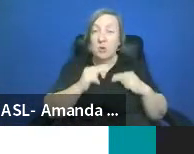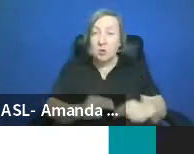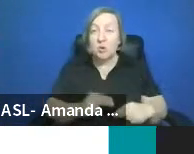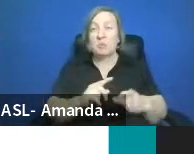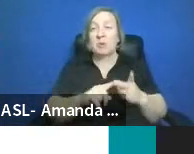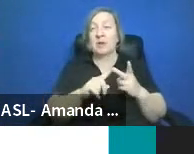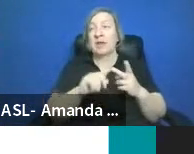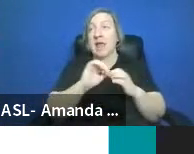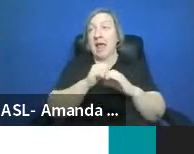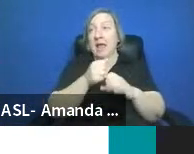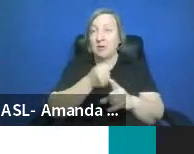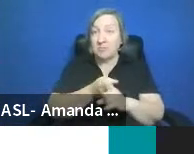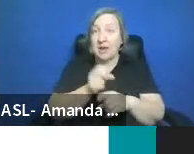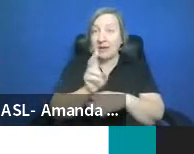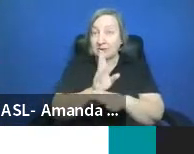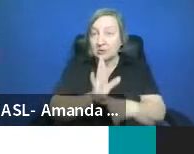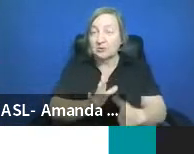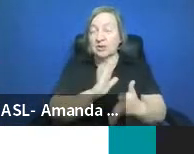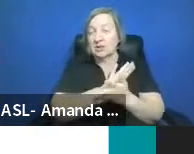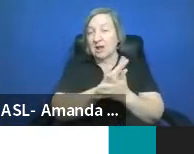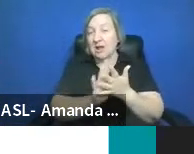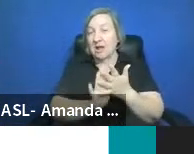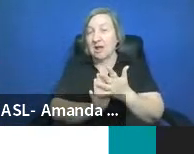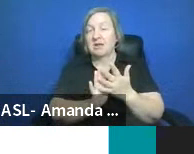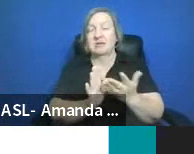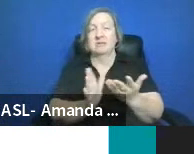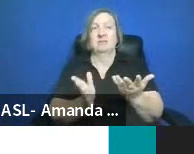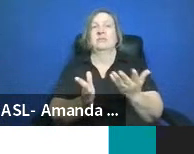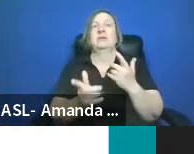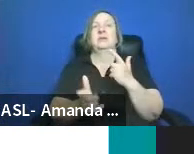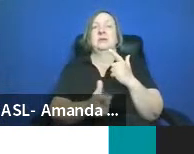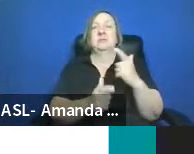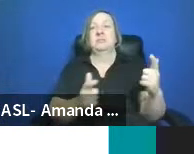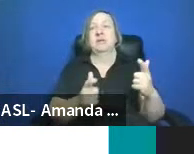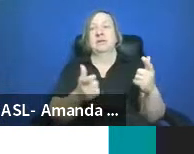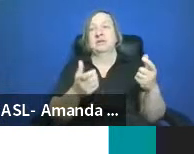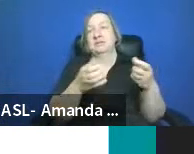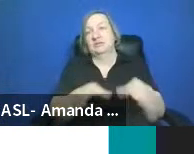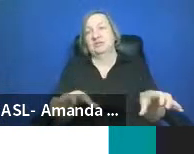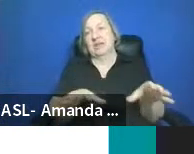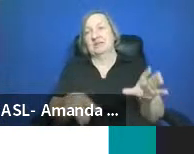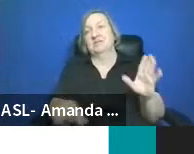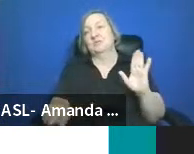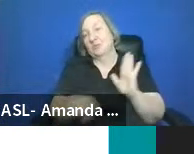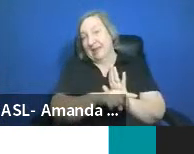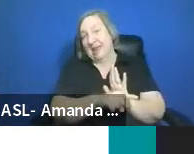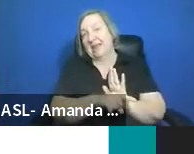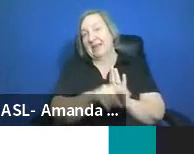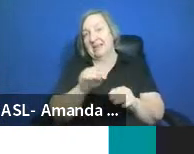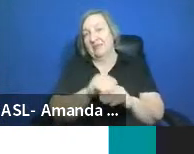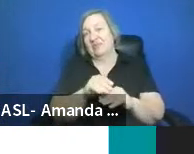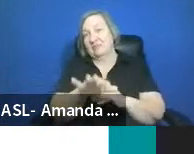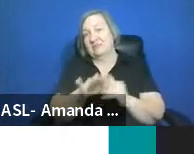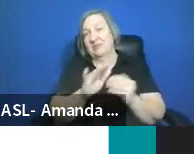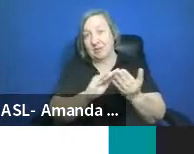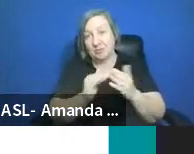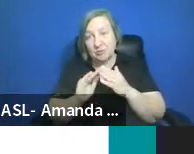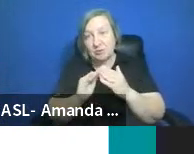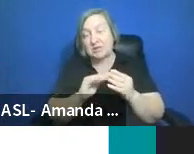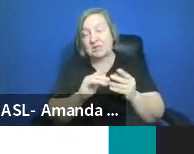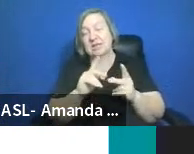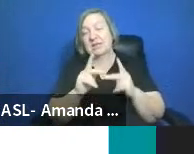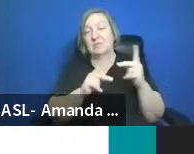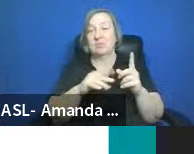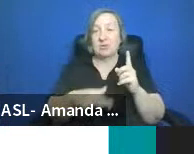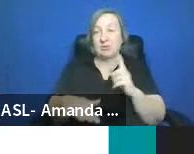user impact, it has a very big potential to negatively impact communities and the people